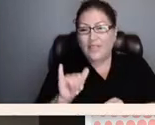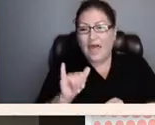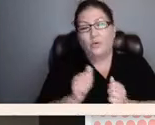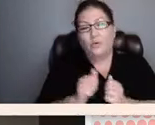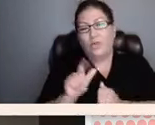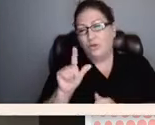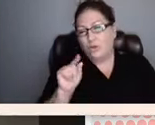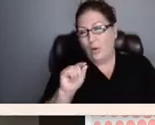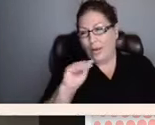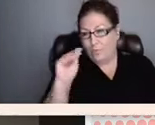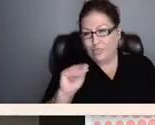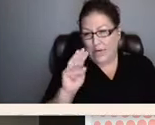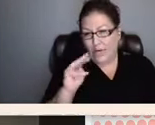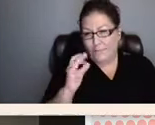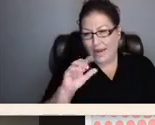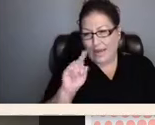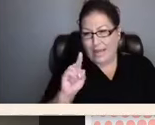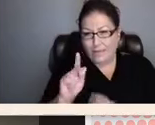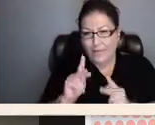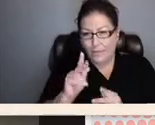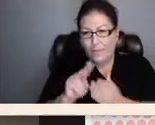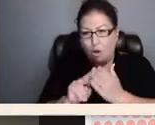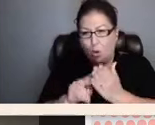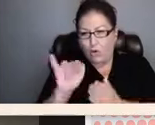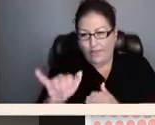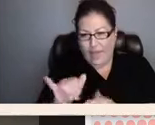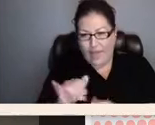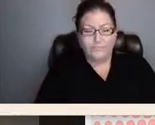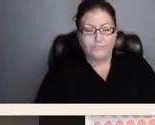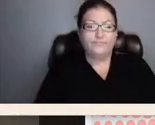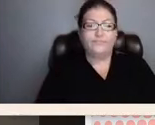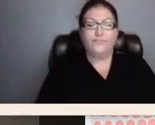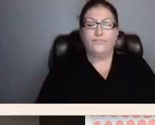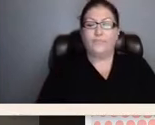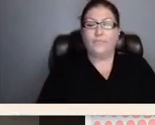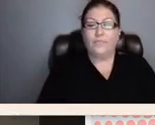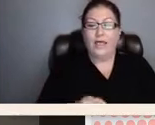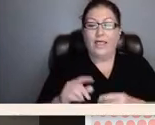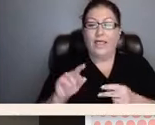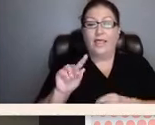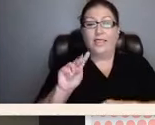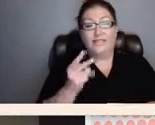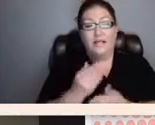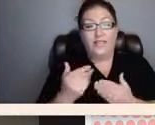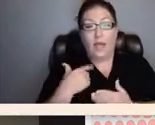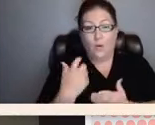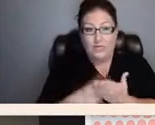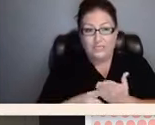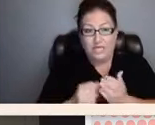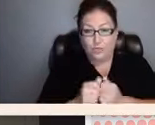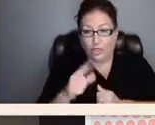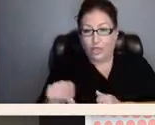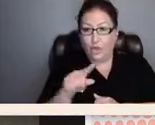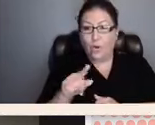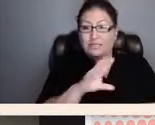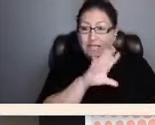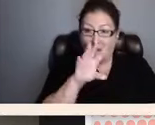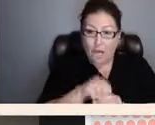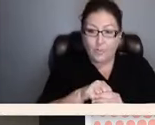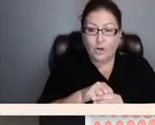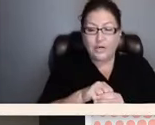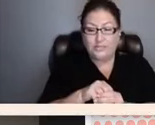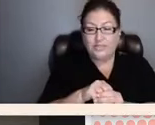of Medicaid recipients being enrolled in that. The second topic I wanted to go over with you all is the comprehensive